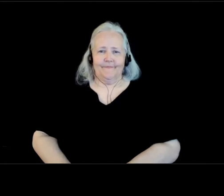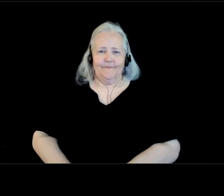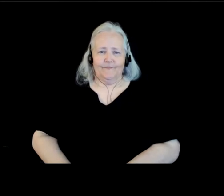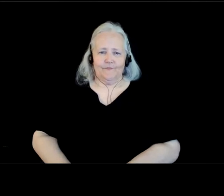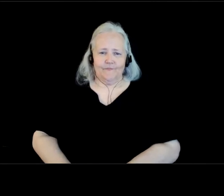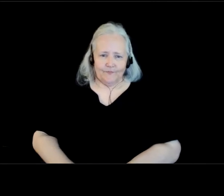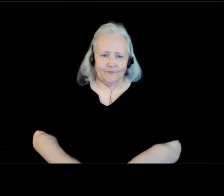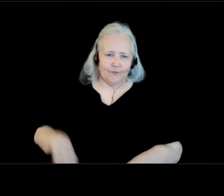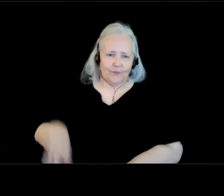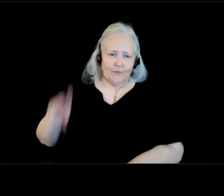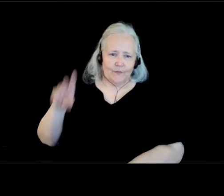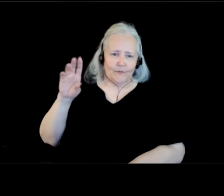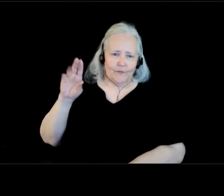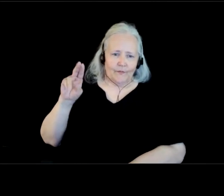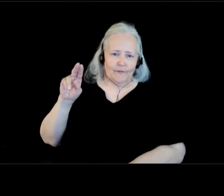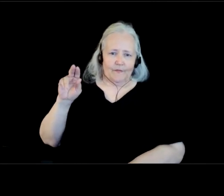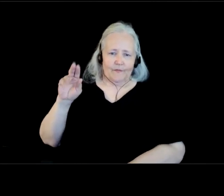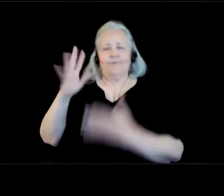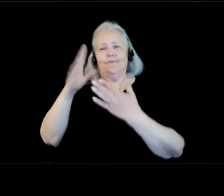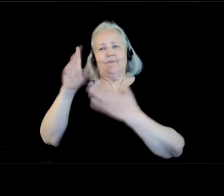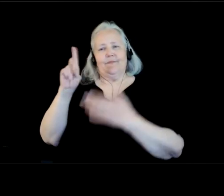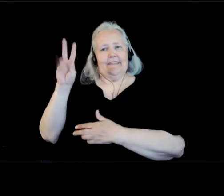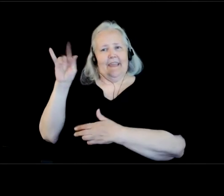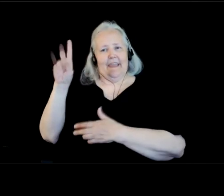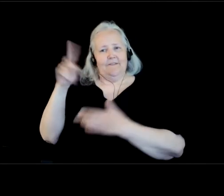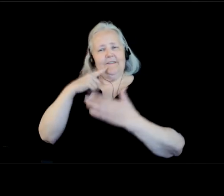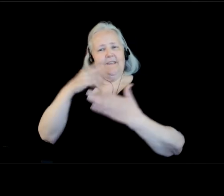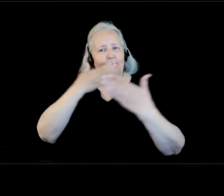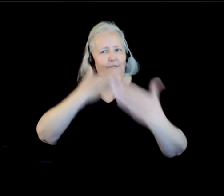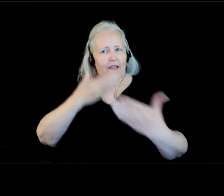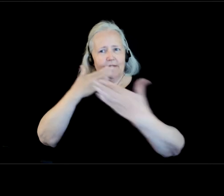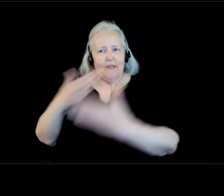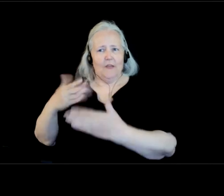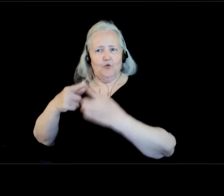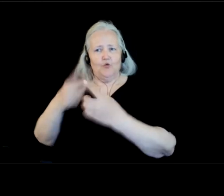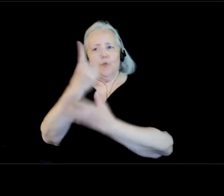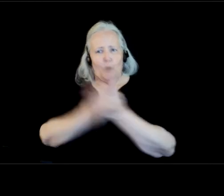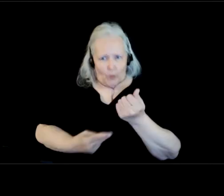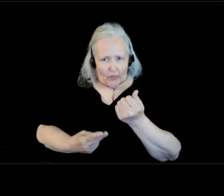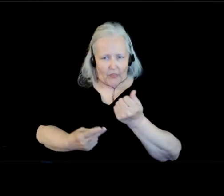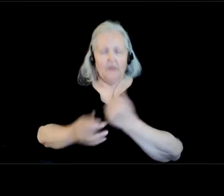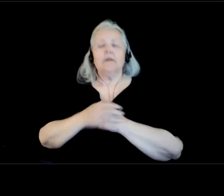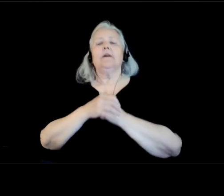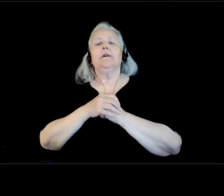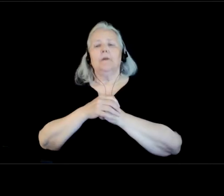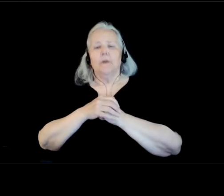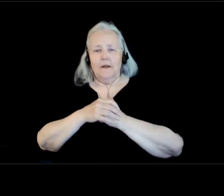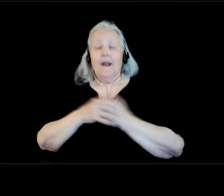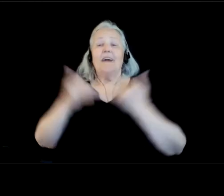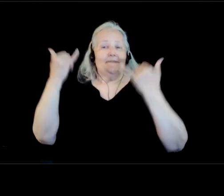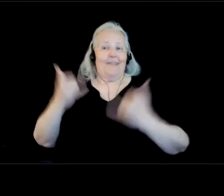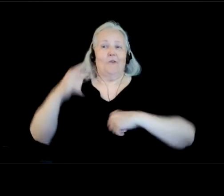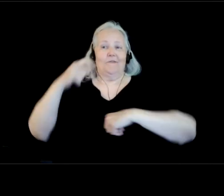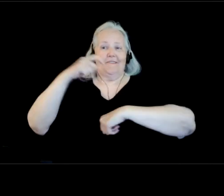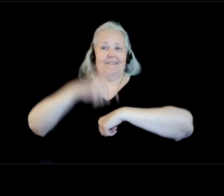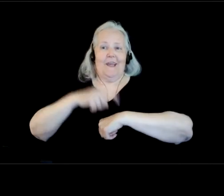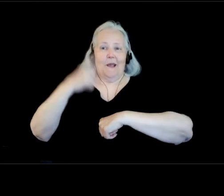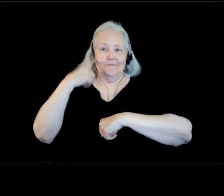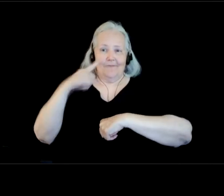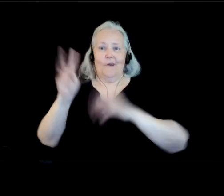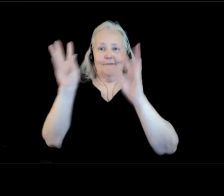Okay, thank you, both of you, both Andries and Colleen. And now we've come to the part of the webinar where the panelists